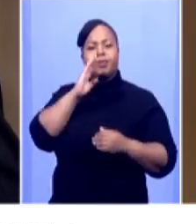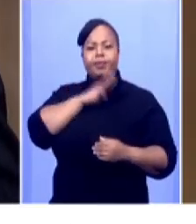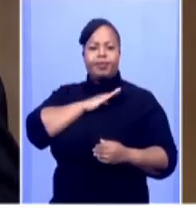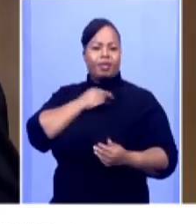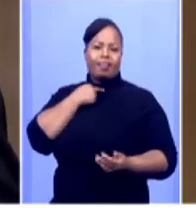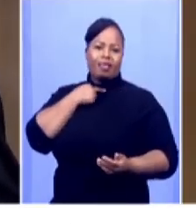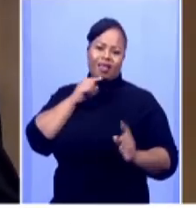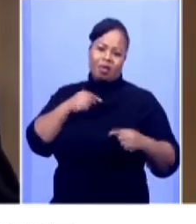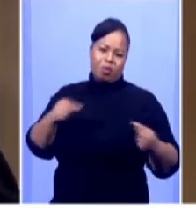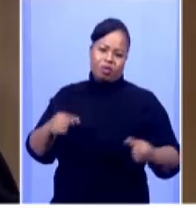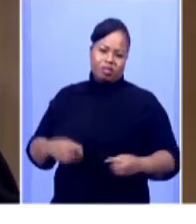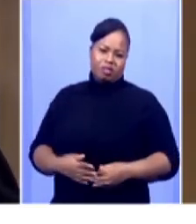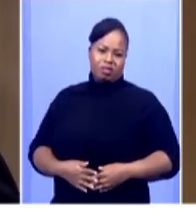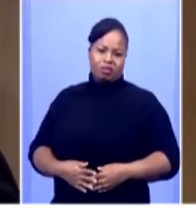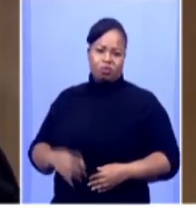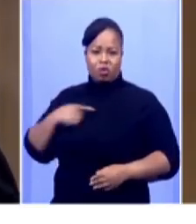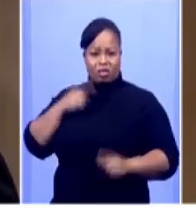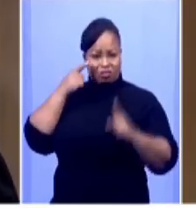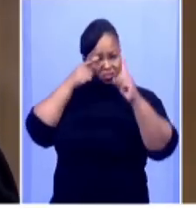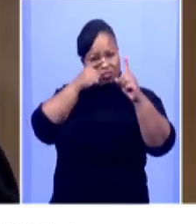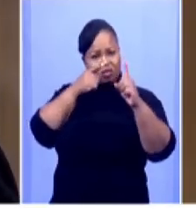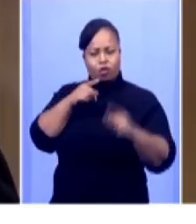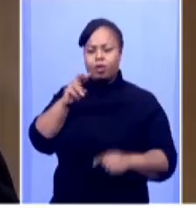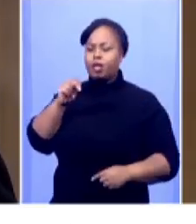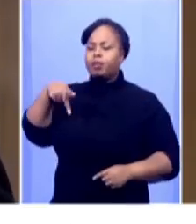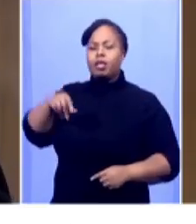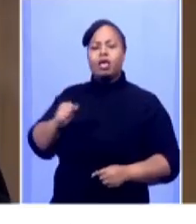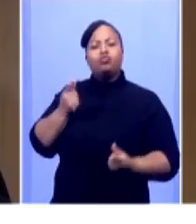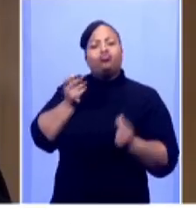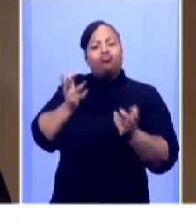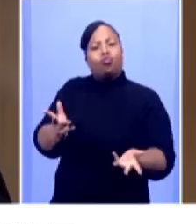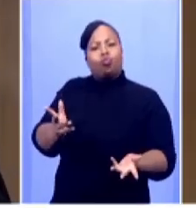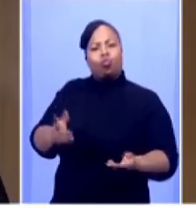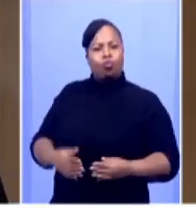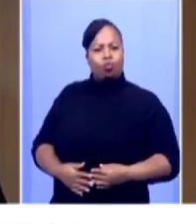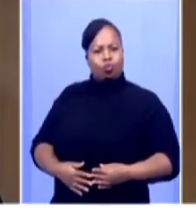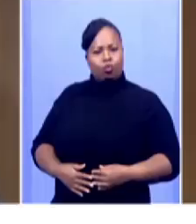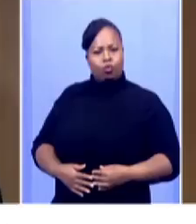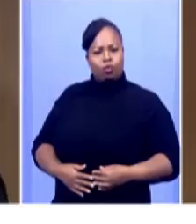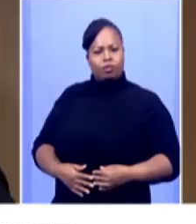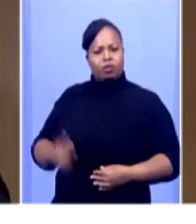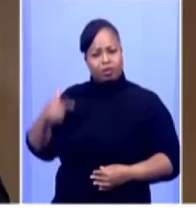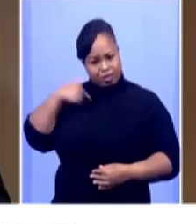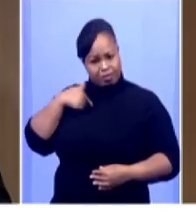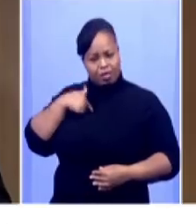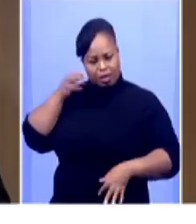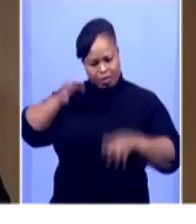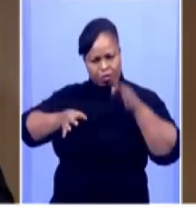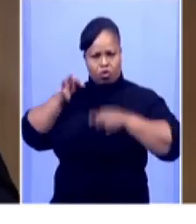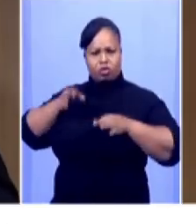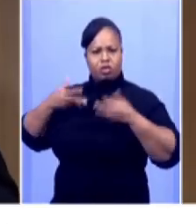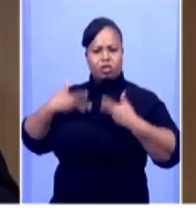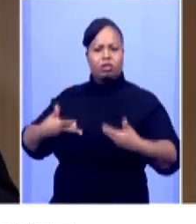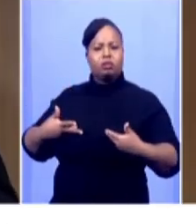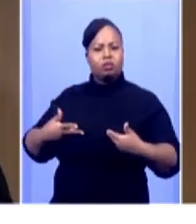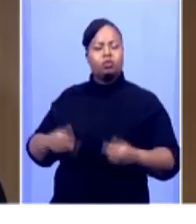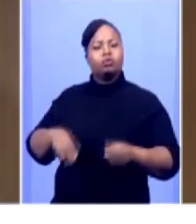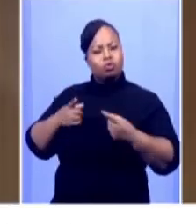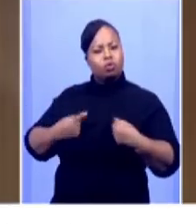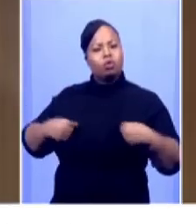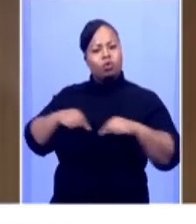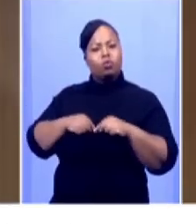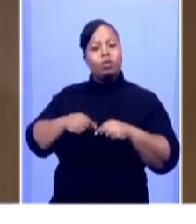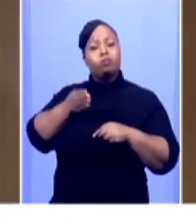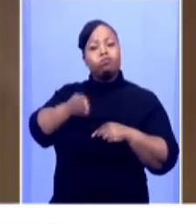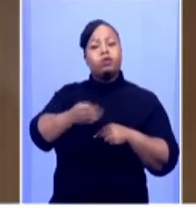deliberate move by the National Prosecuting Authority. And I'm a politician. We are going to a conference